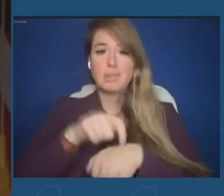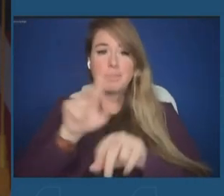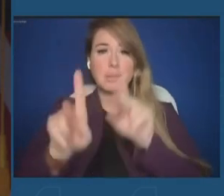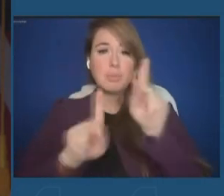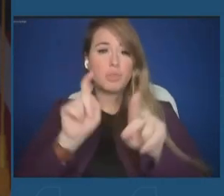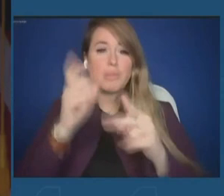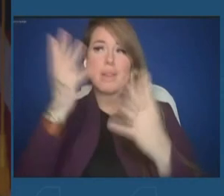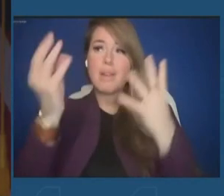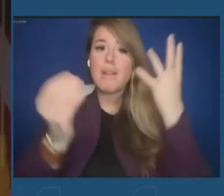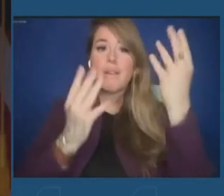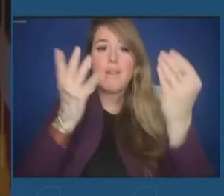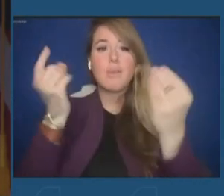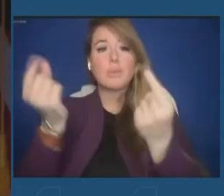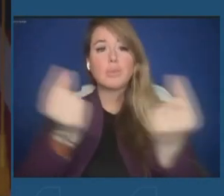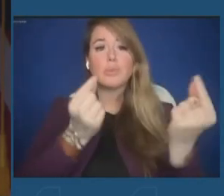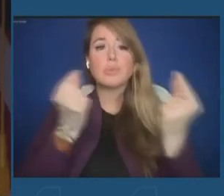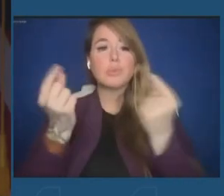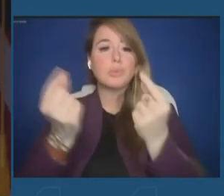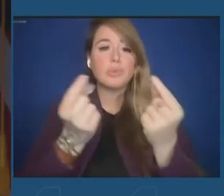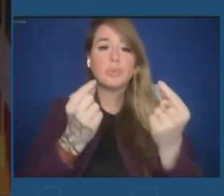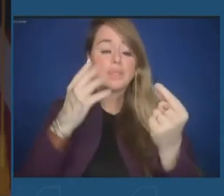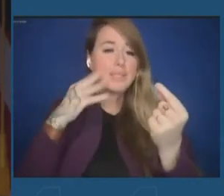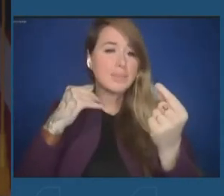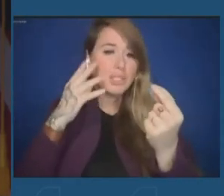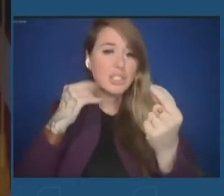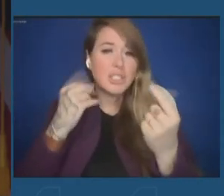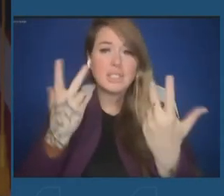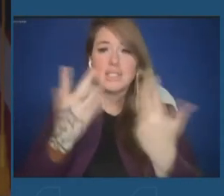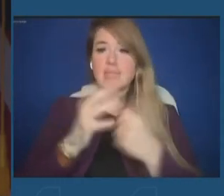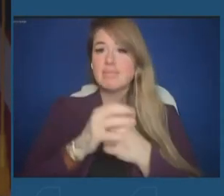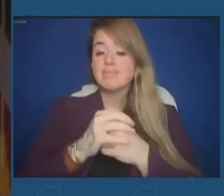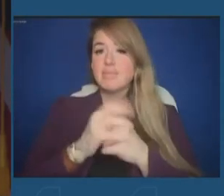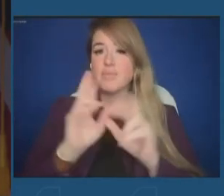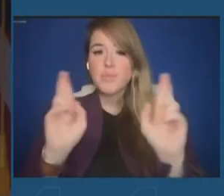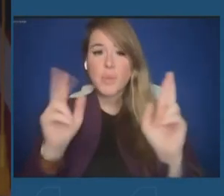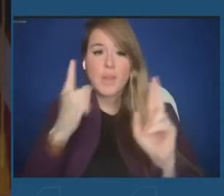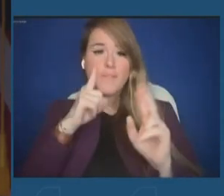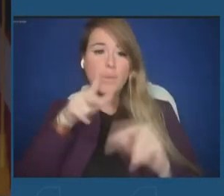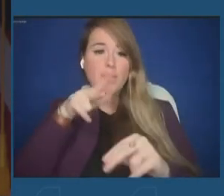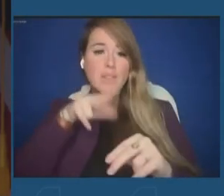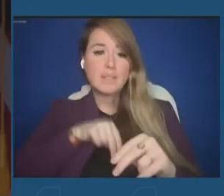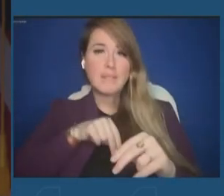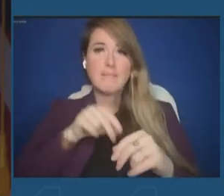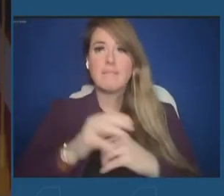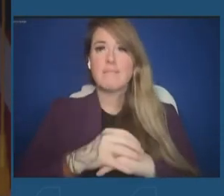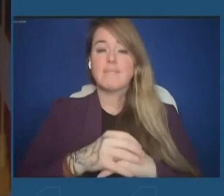about experiencing, getting ready for Thanksgiving.